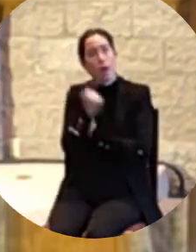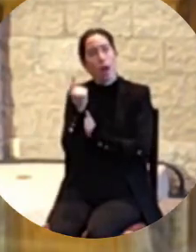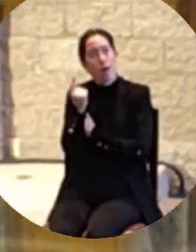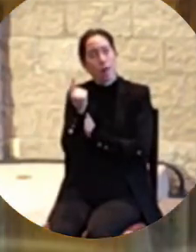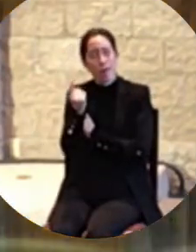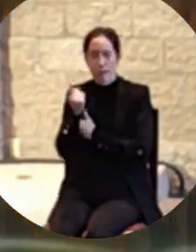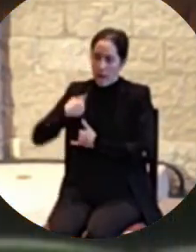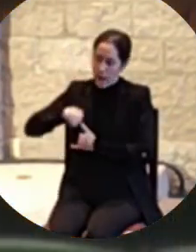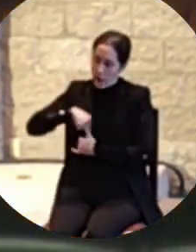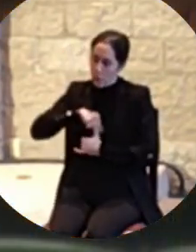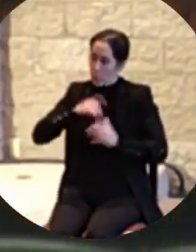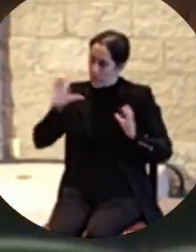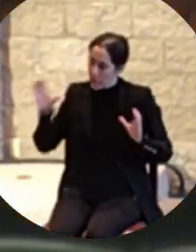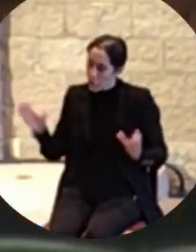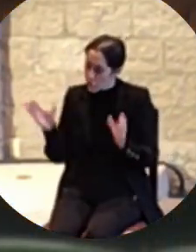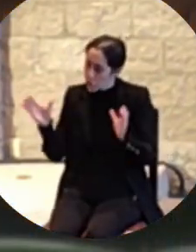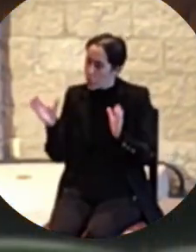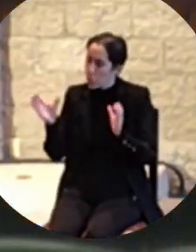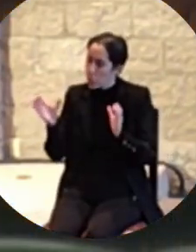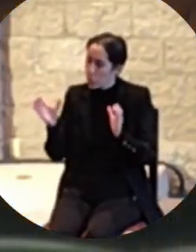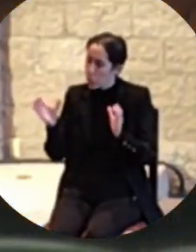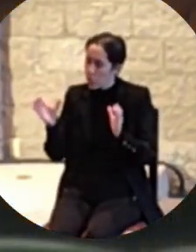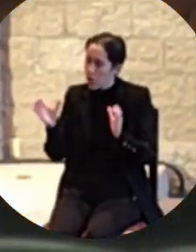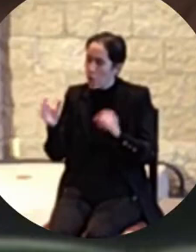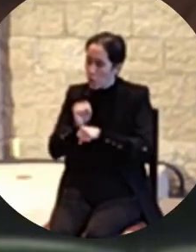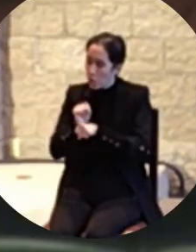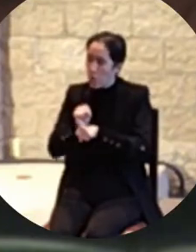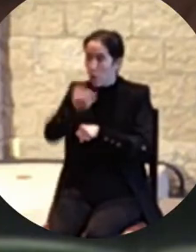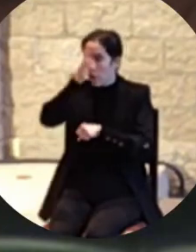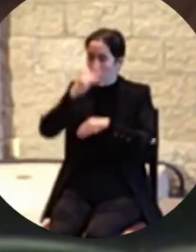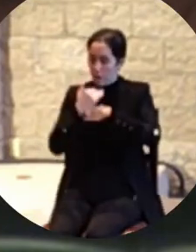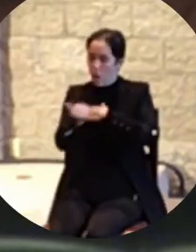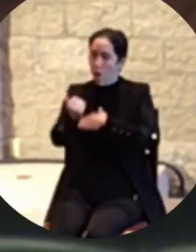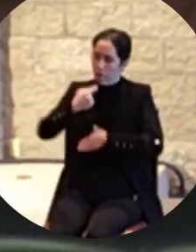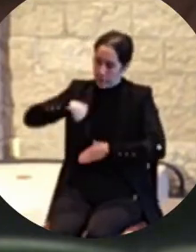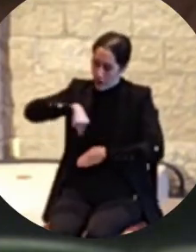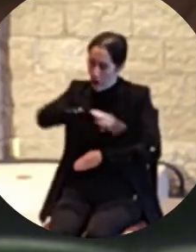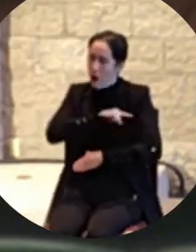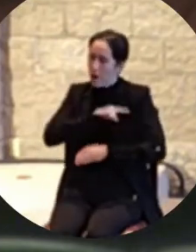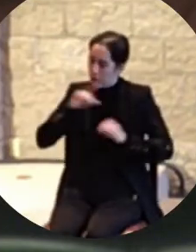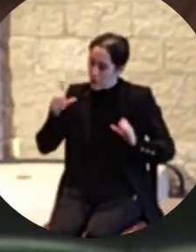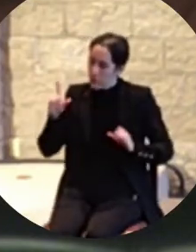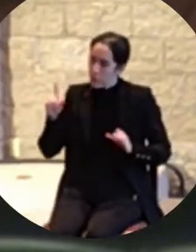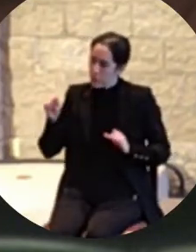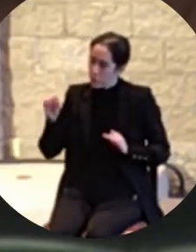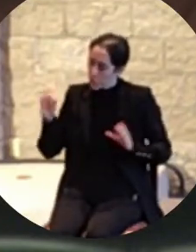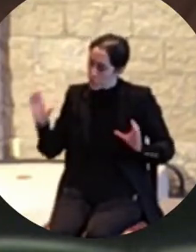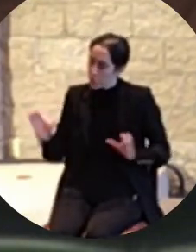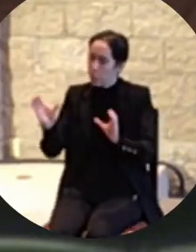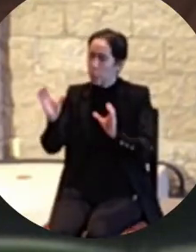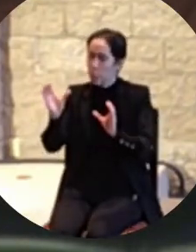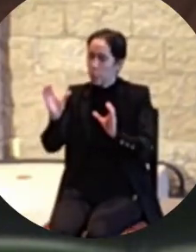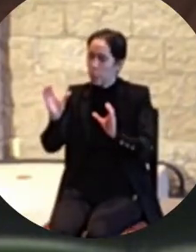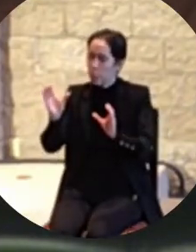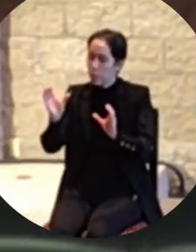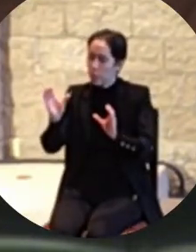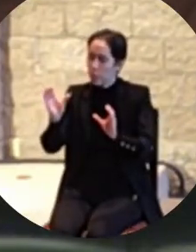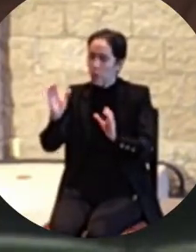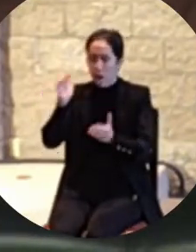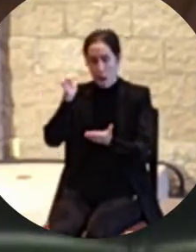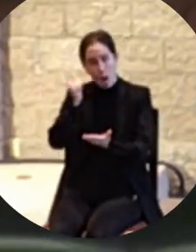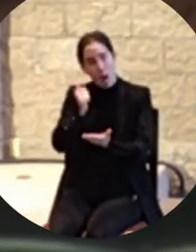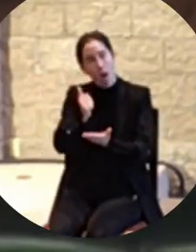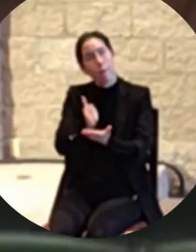do. And so it is, and so we let it be. Amen.